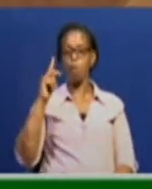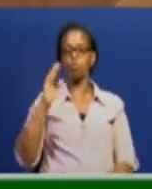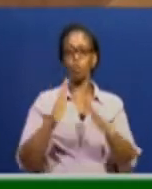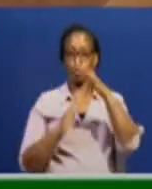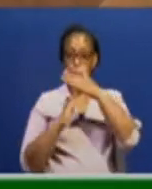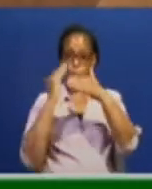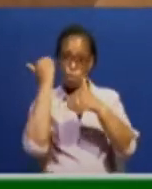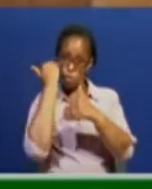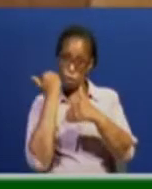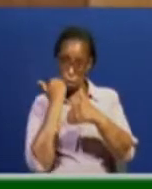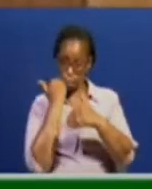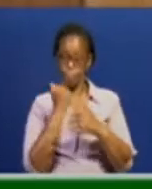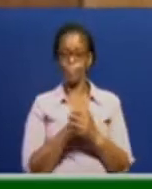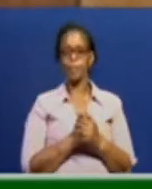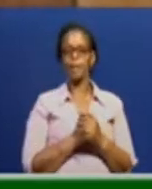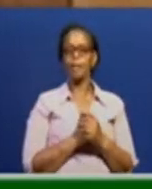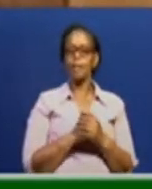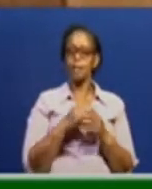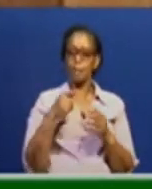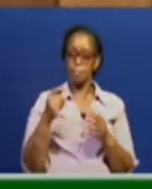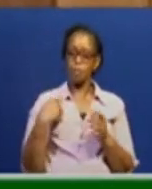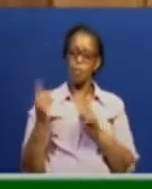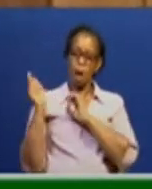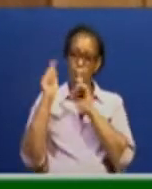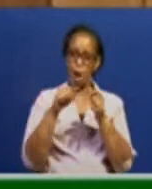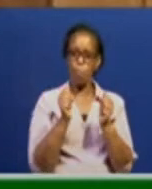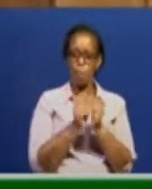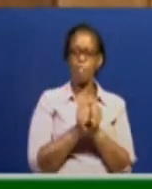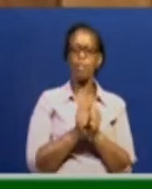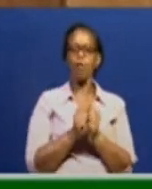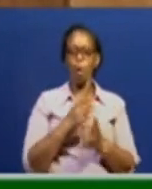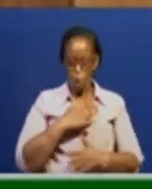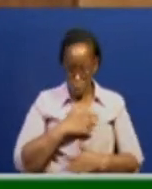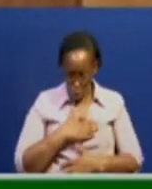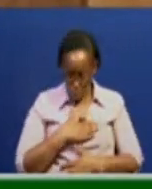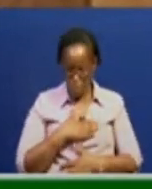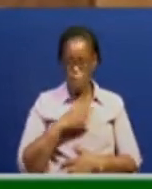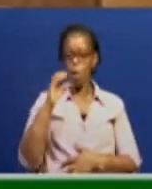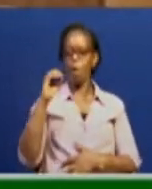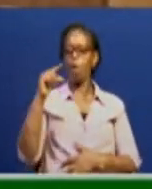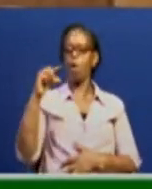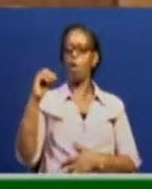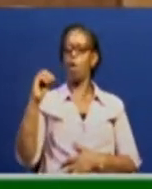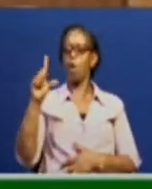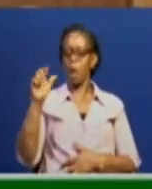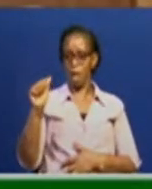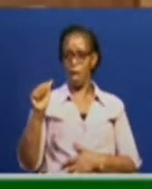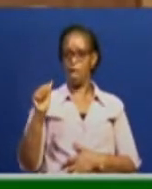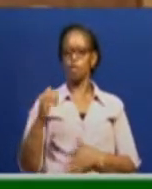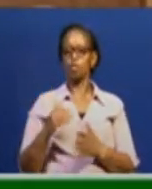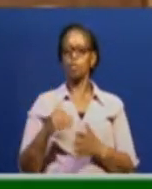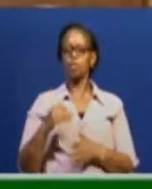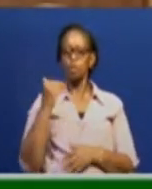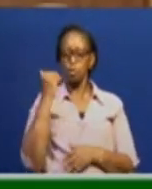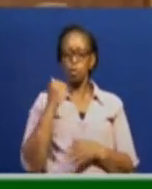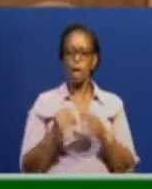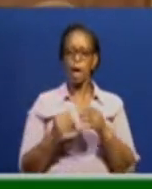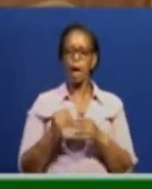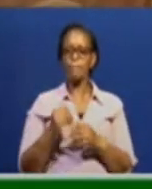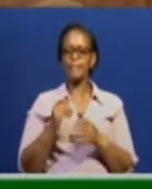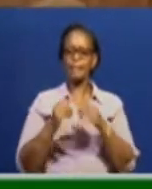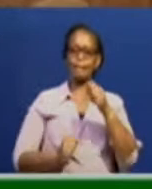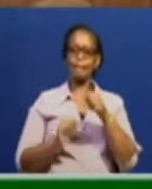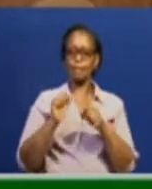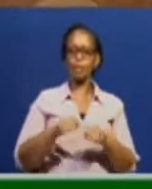Court, were accompanied by Honorable Justice Eric Ogola, Principal Judge, the High Court, Honorable